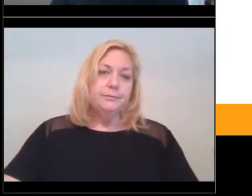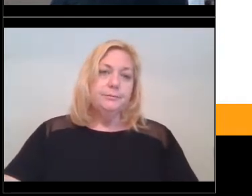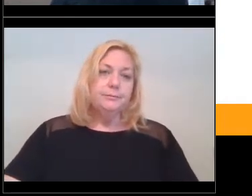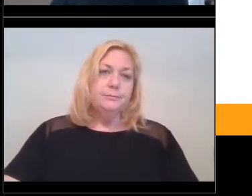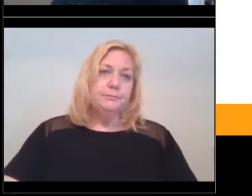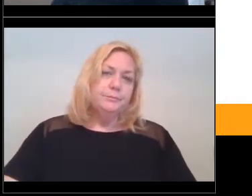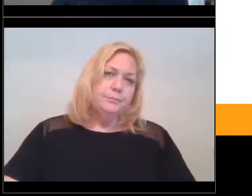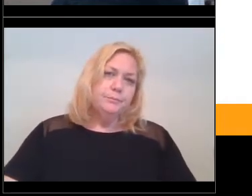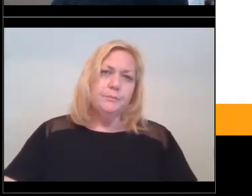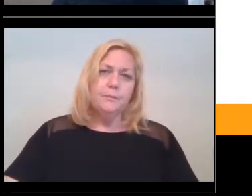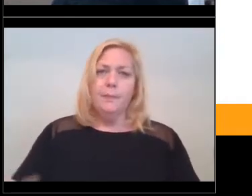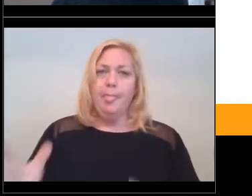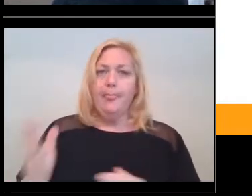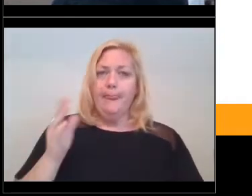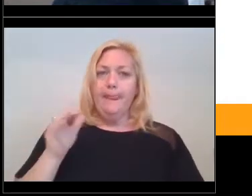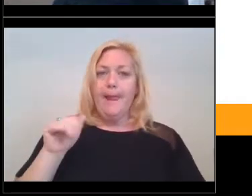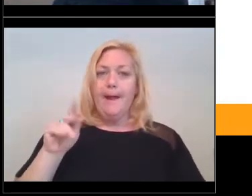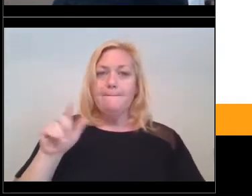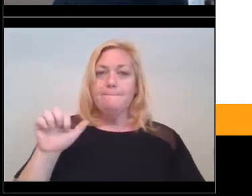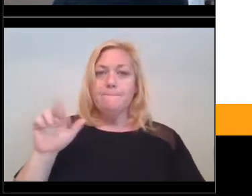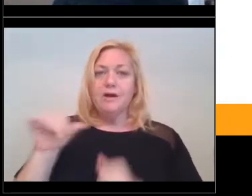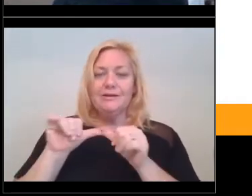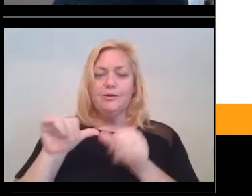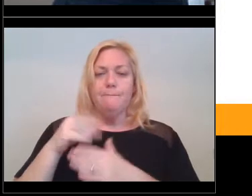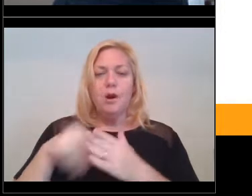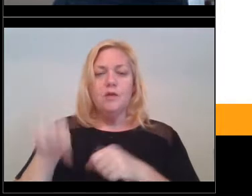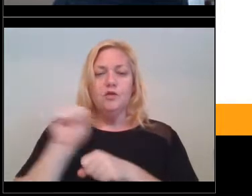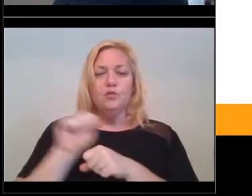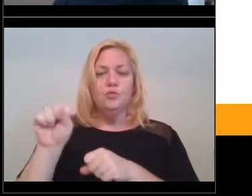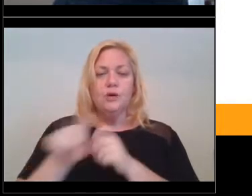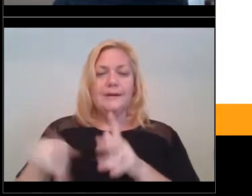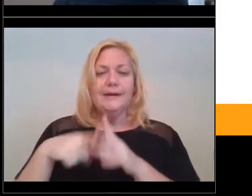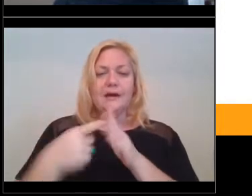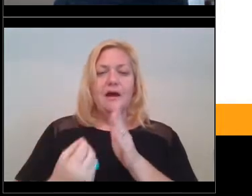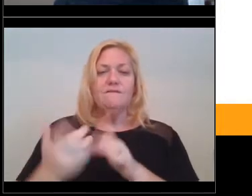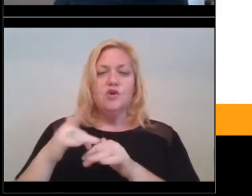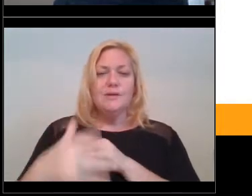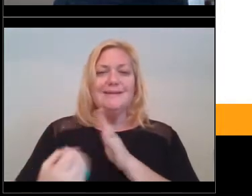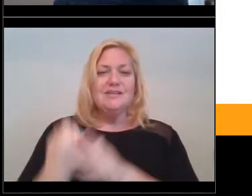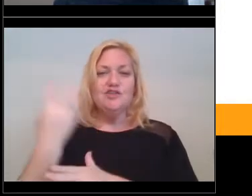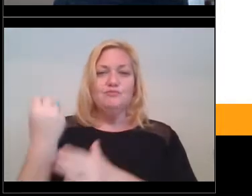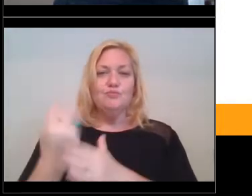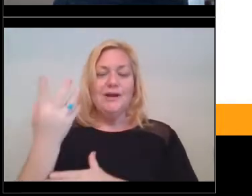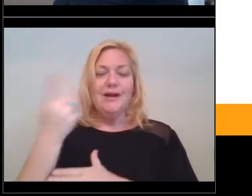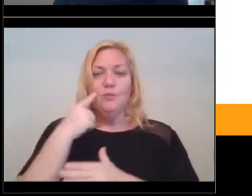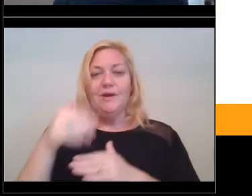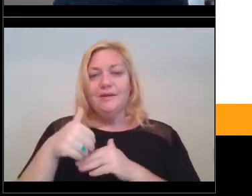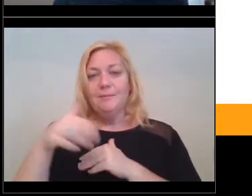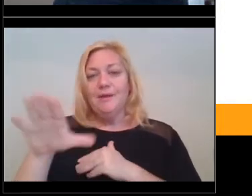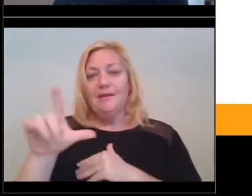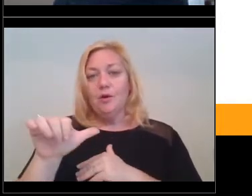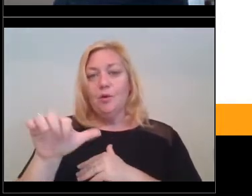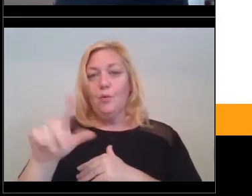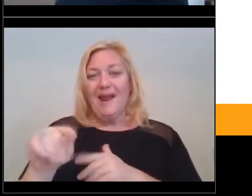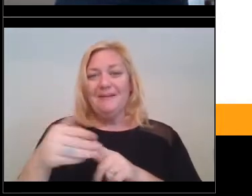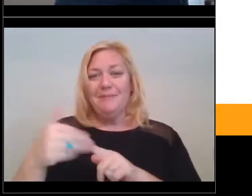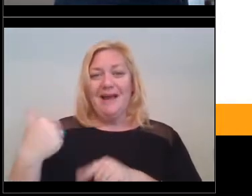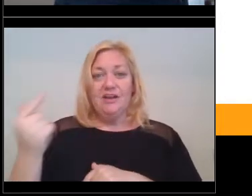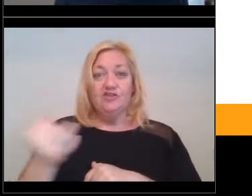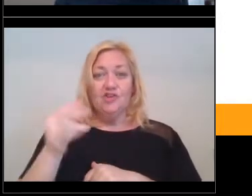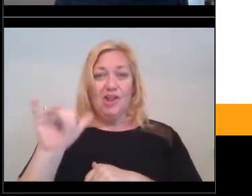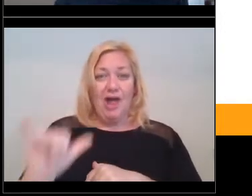Part of this work kicked off earlier in the spring. We submitted the RAISE grant in July, and we're going to be looking for an award